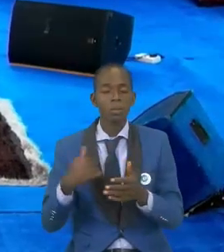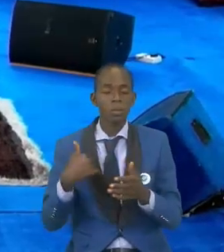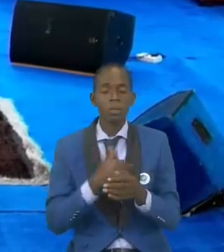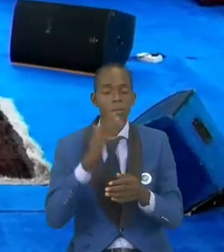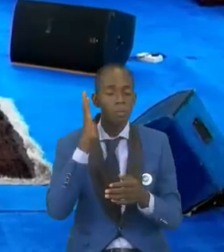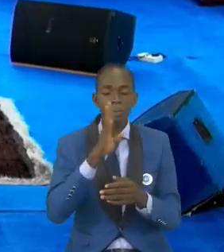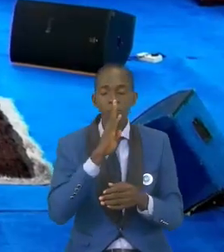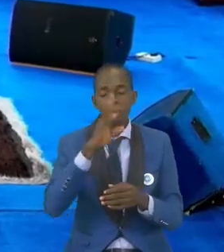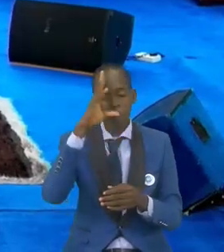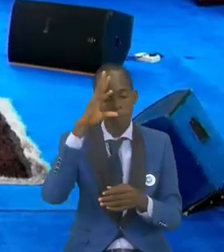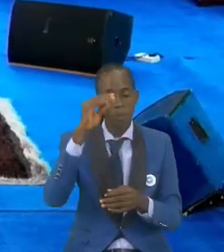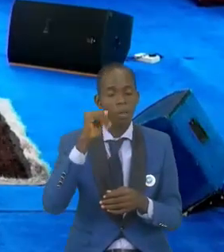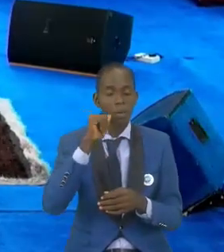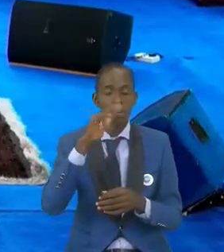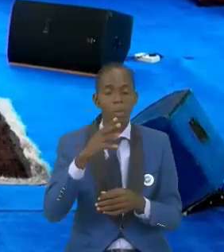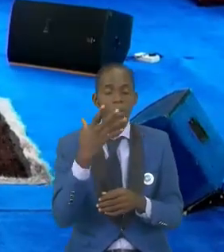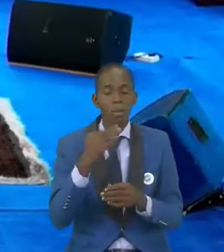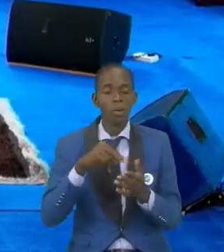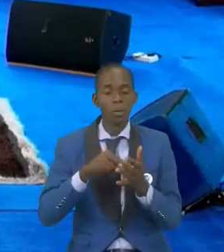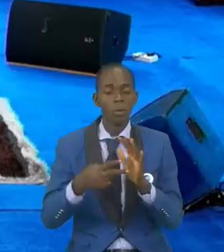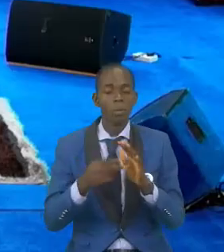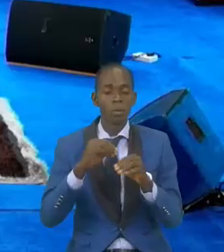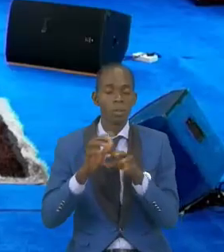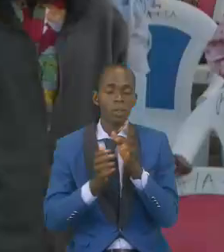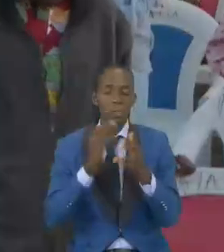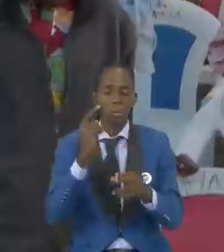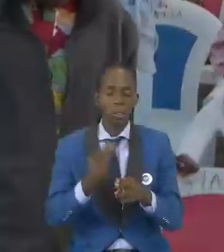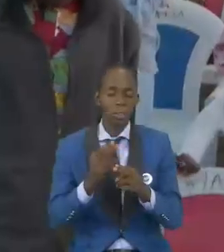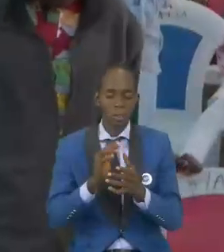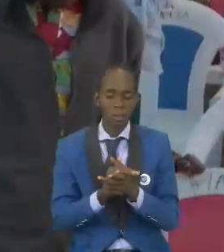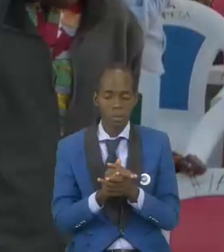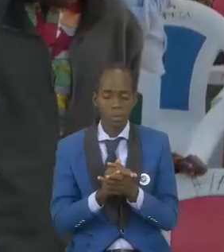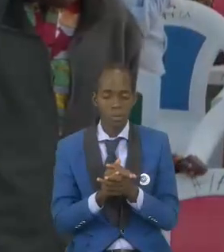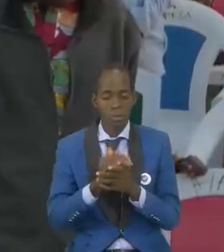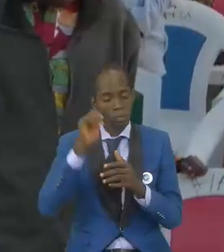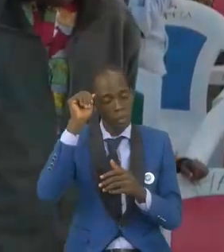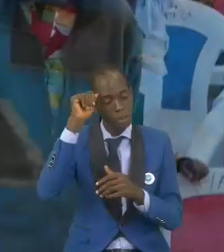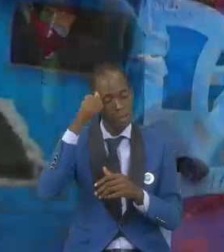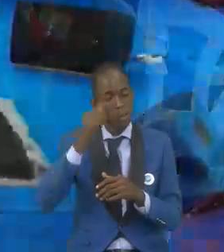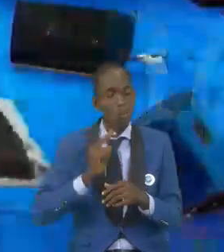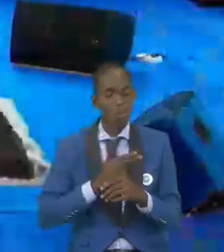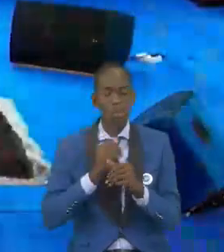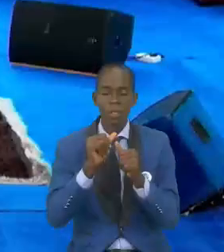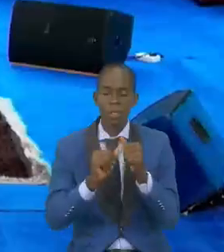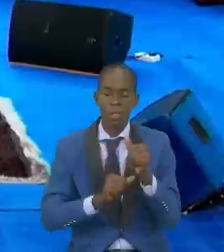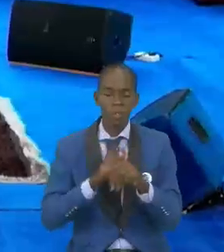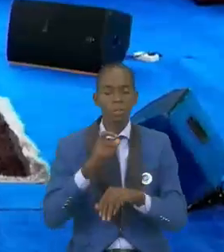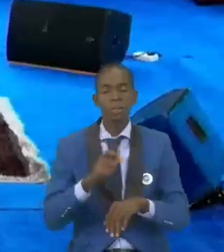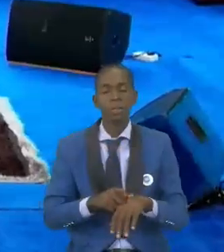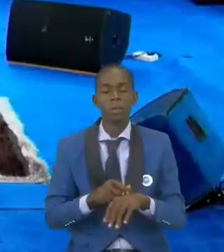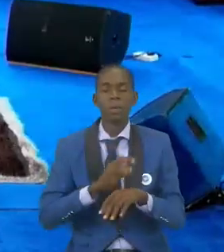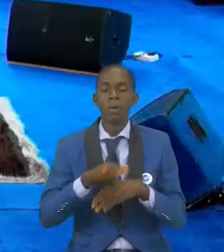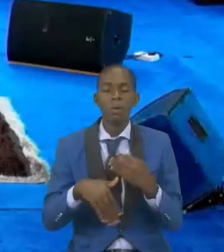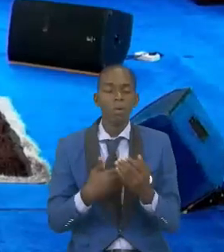and women of purpose in Jesus' name. Remind us every time, all